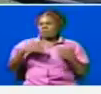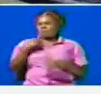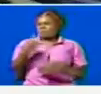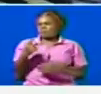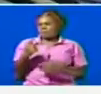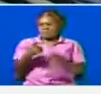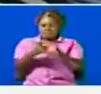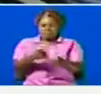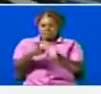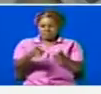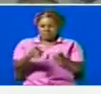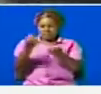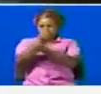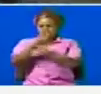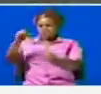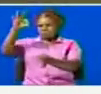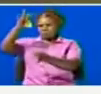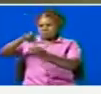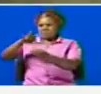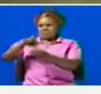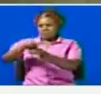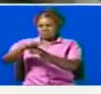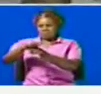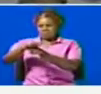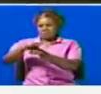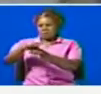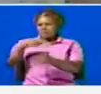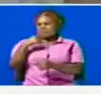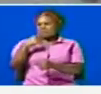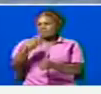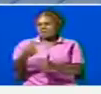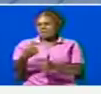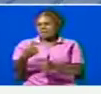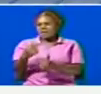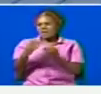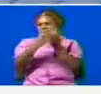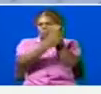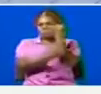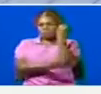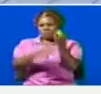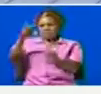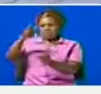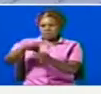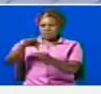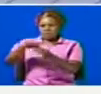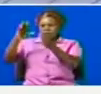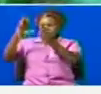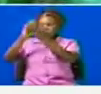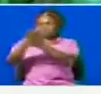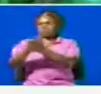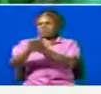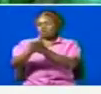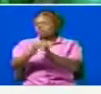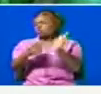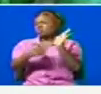poke holes in the repeat presidential election exercise, arguing that the low voter turnout witnessed in Jubilee strongholds is